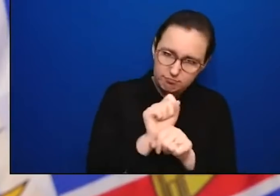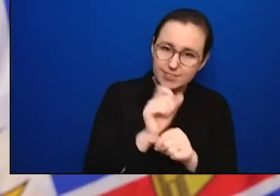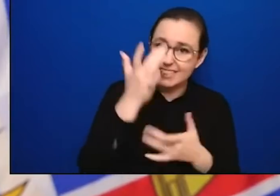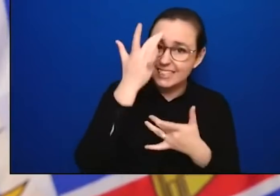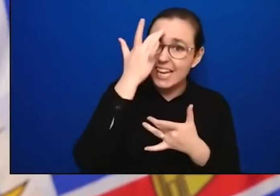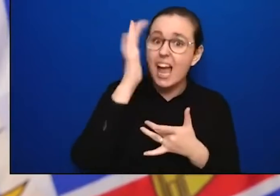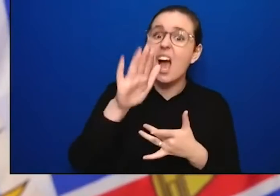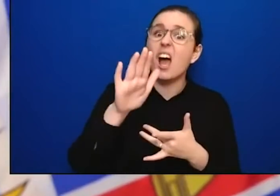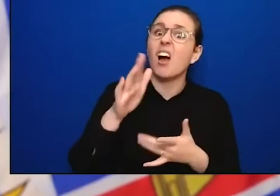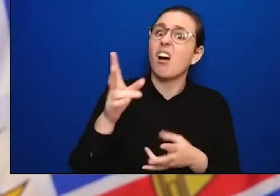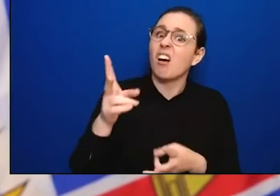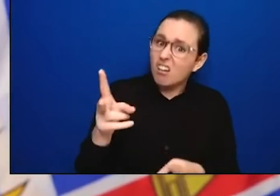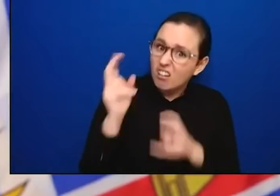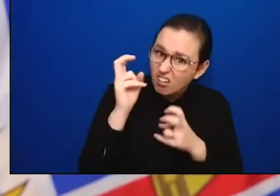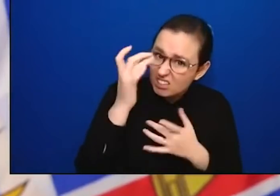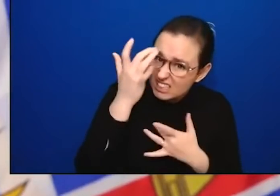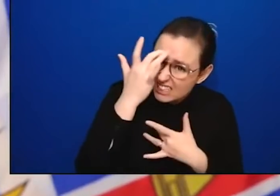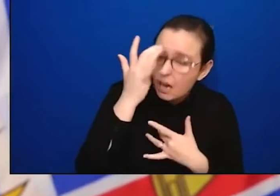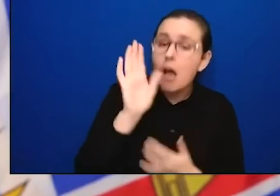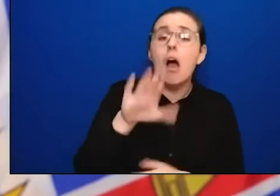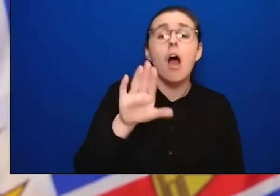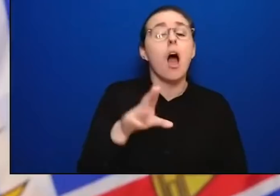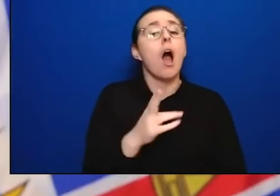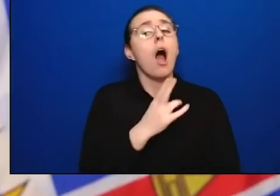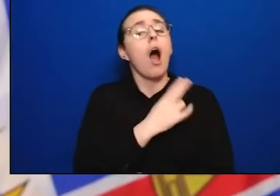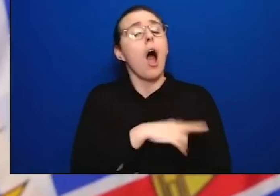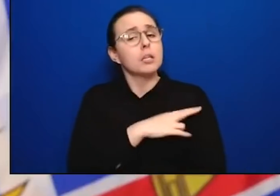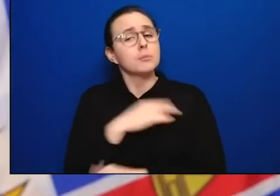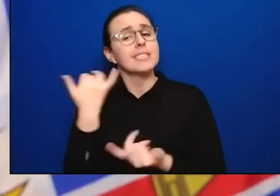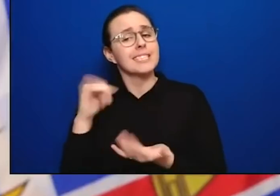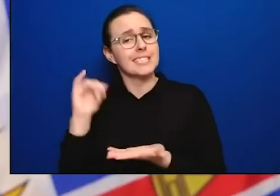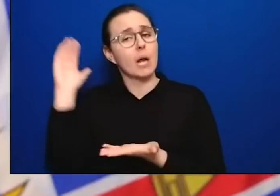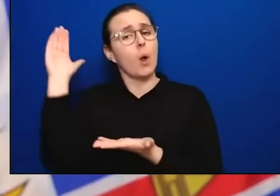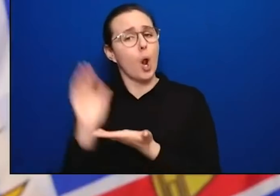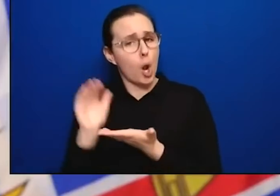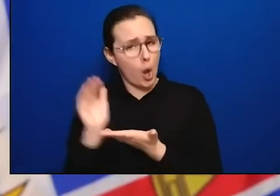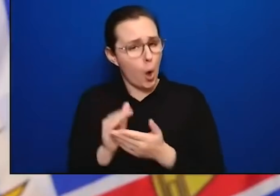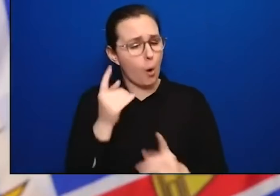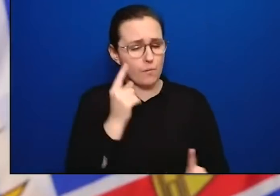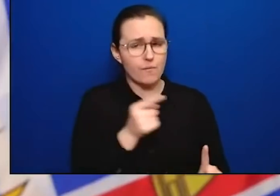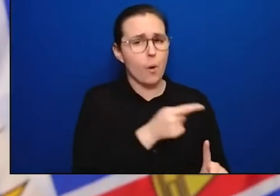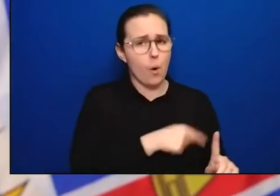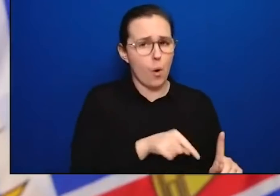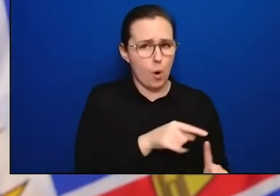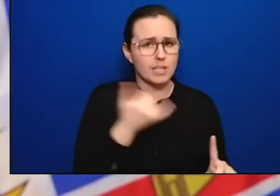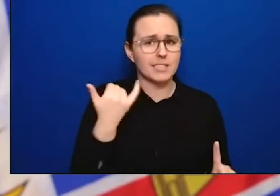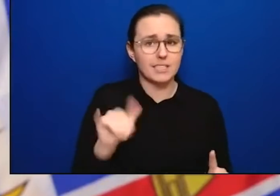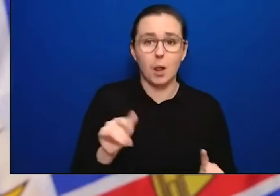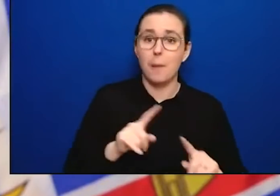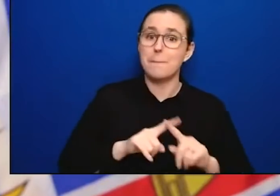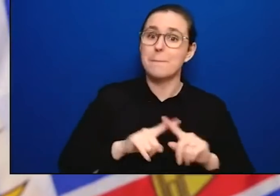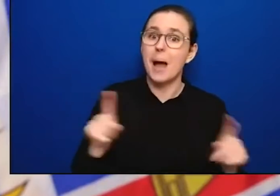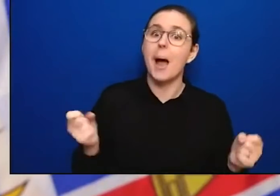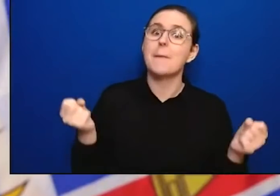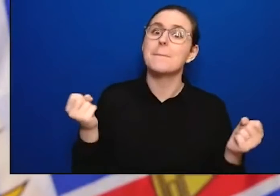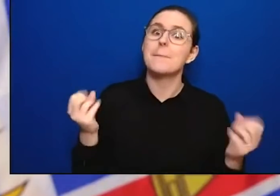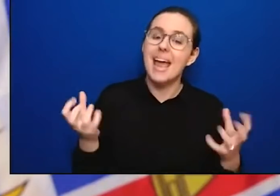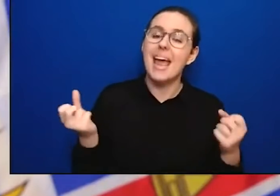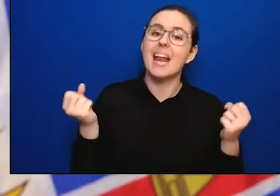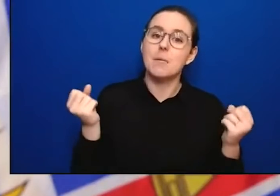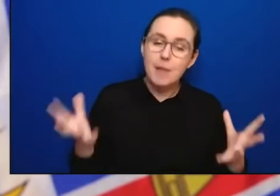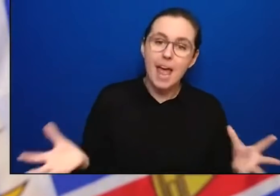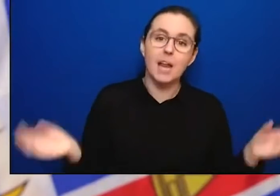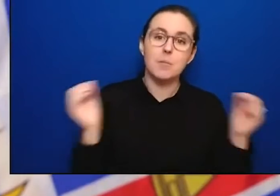young people are being infected. And yes, the rate of serious illness and hospitalization is still very low